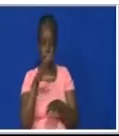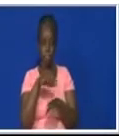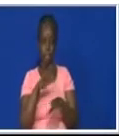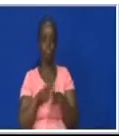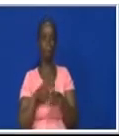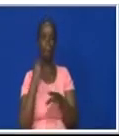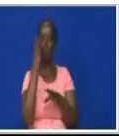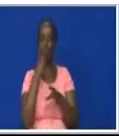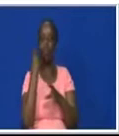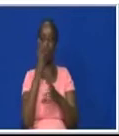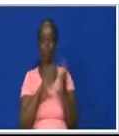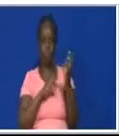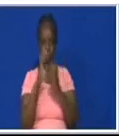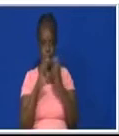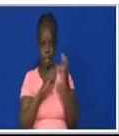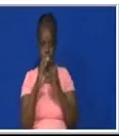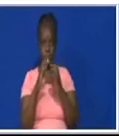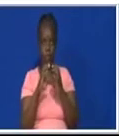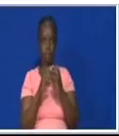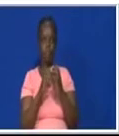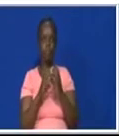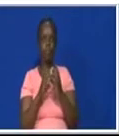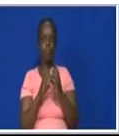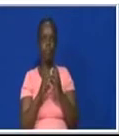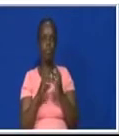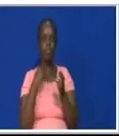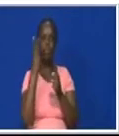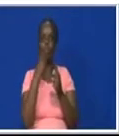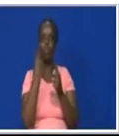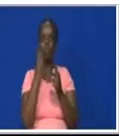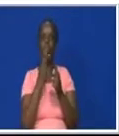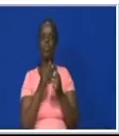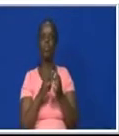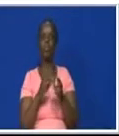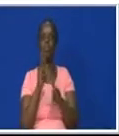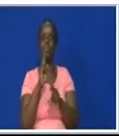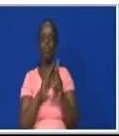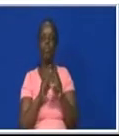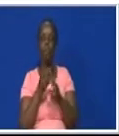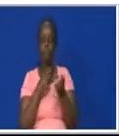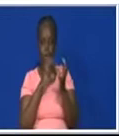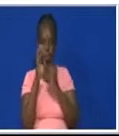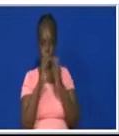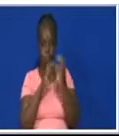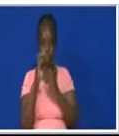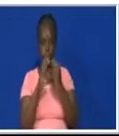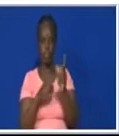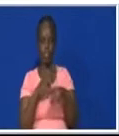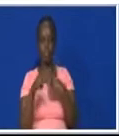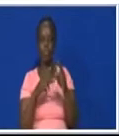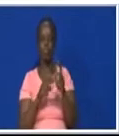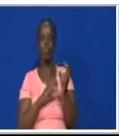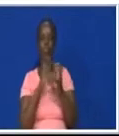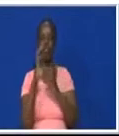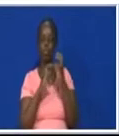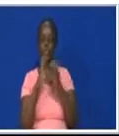on oral communication. So oral or verbal communication is the process of